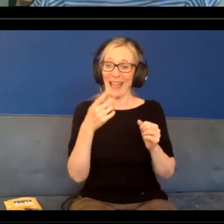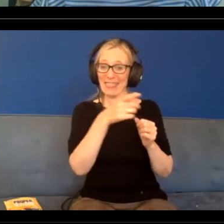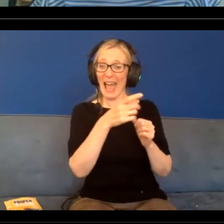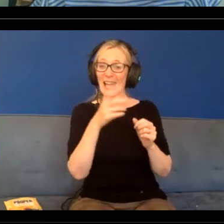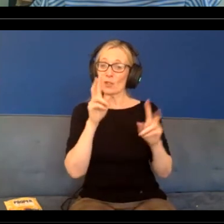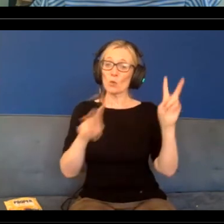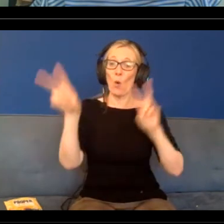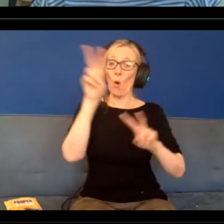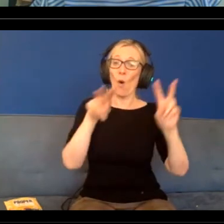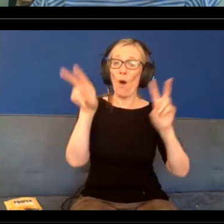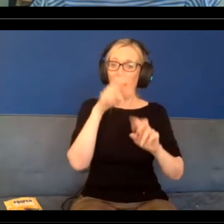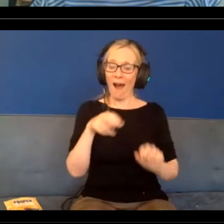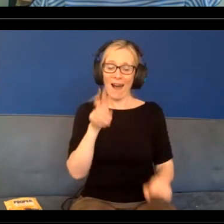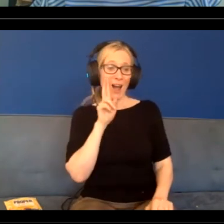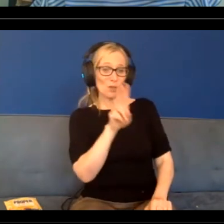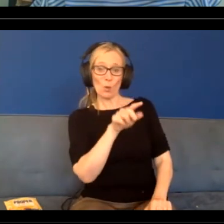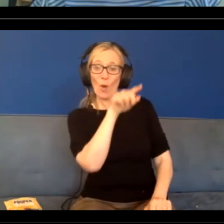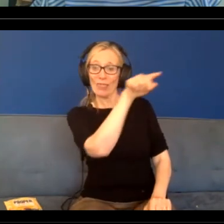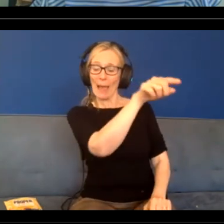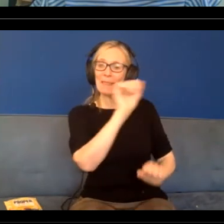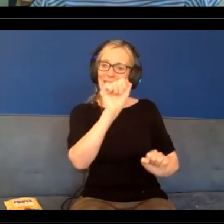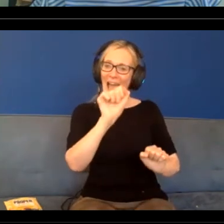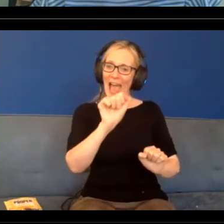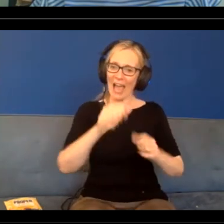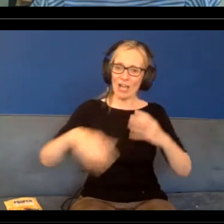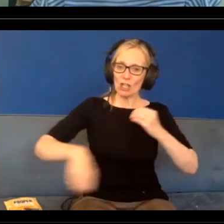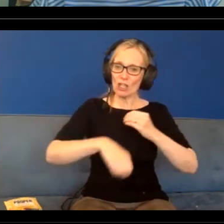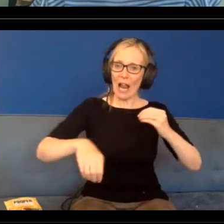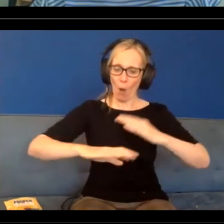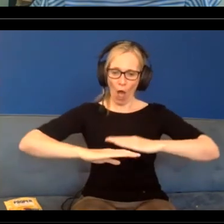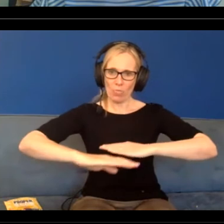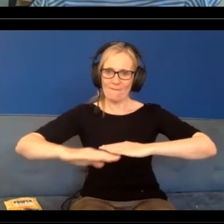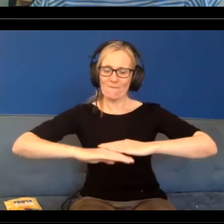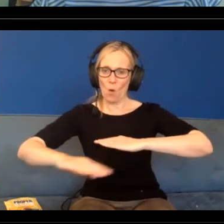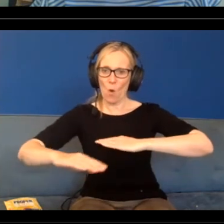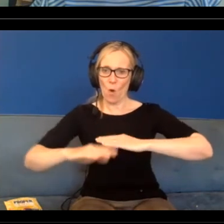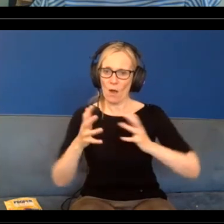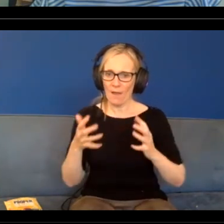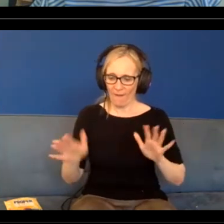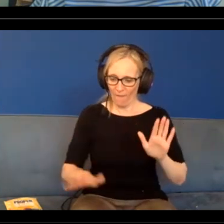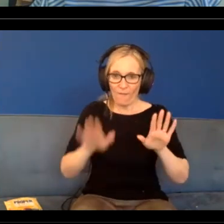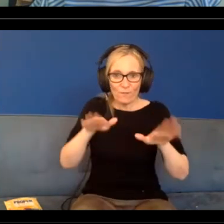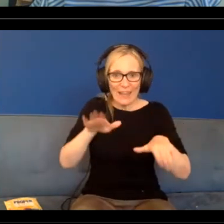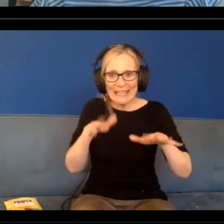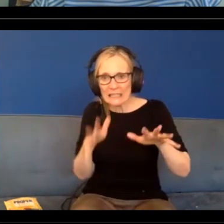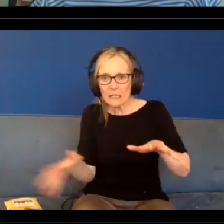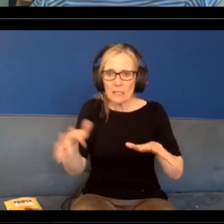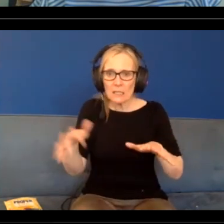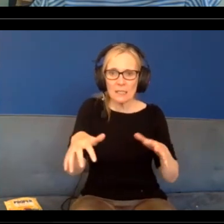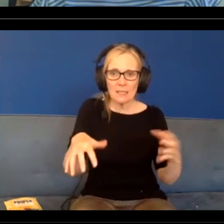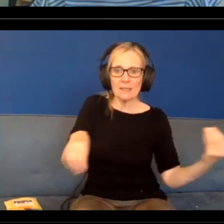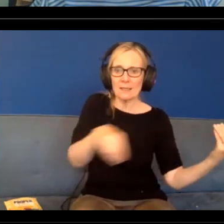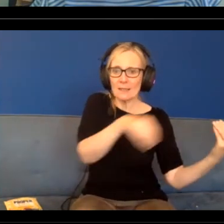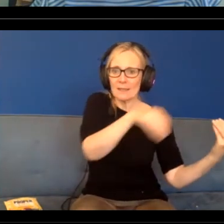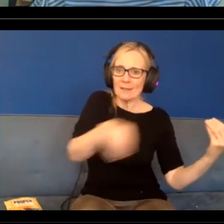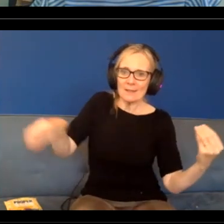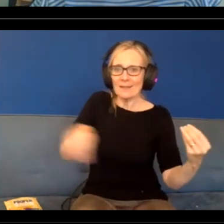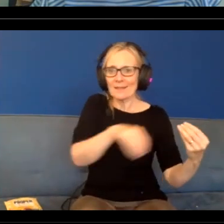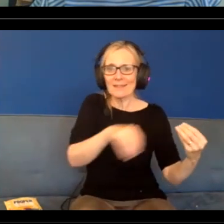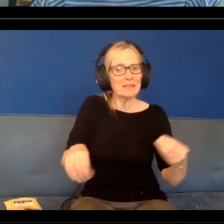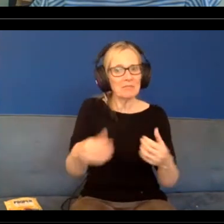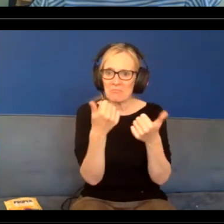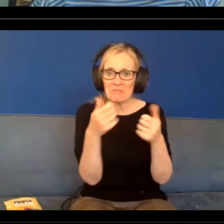floor playing the music the same as everybody else. So actually what we're trying to achieve as musicians is to give anybody